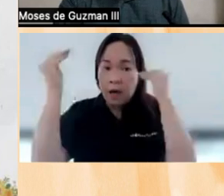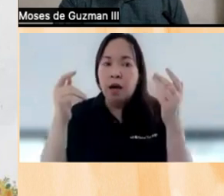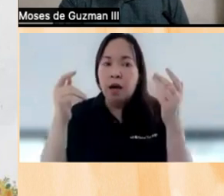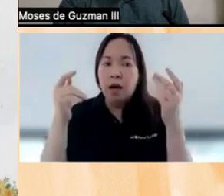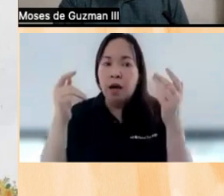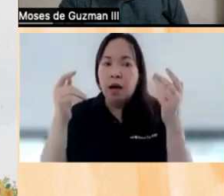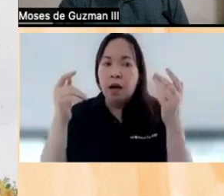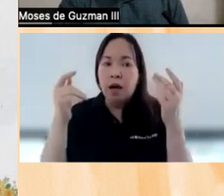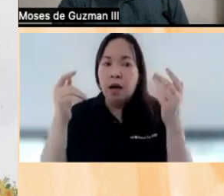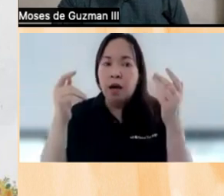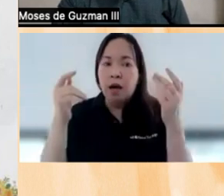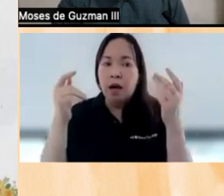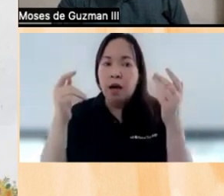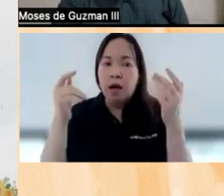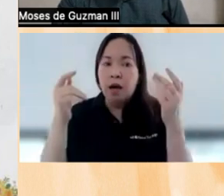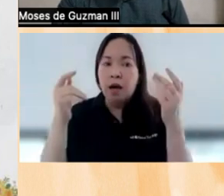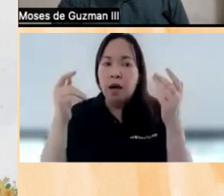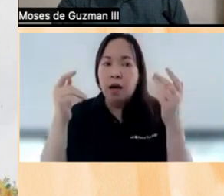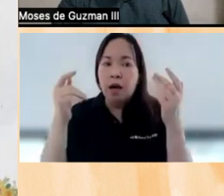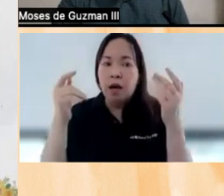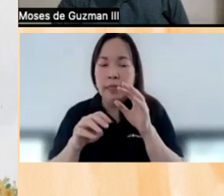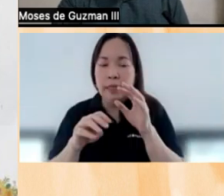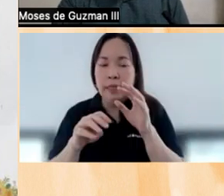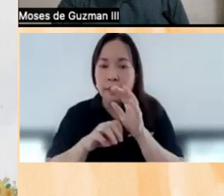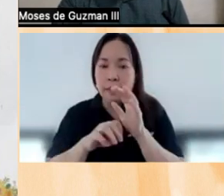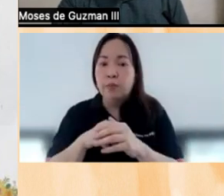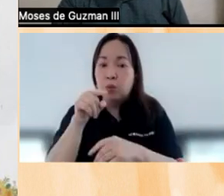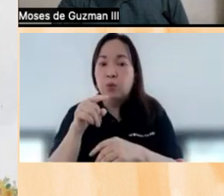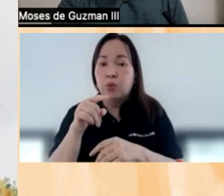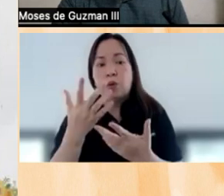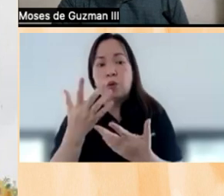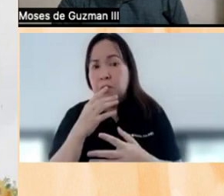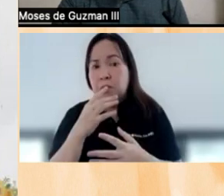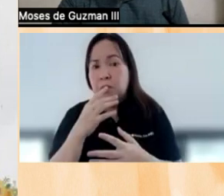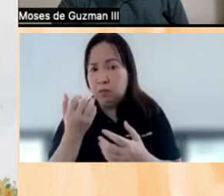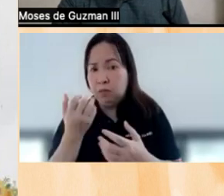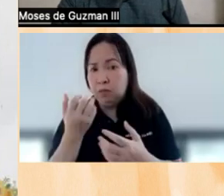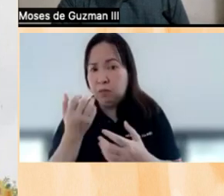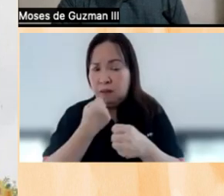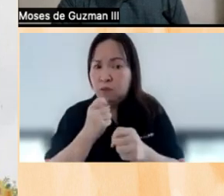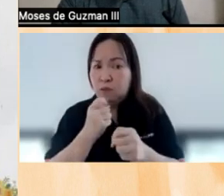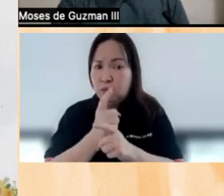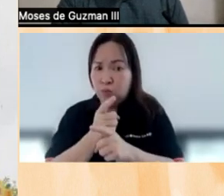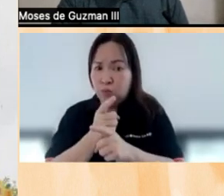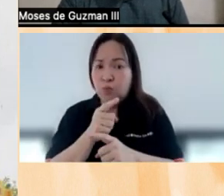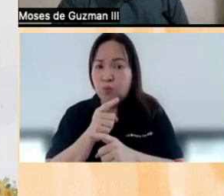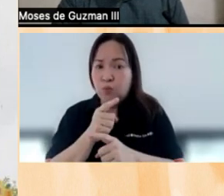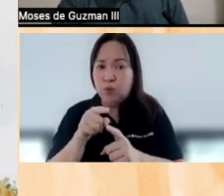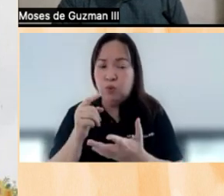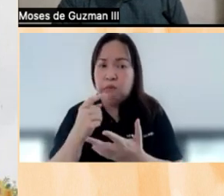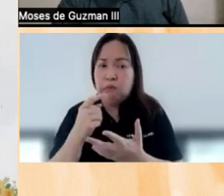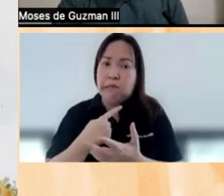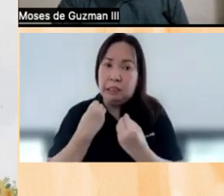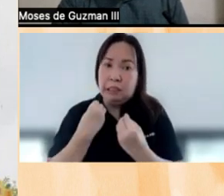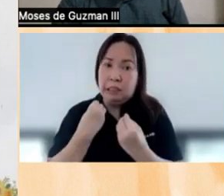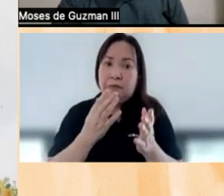pronouncement. It is important to acknowledge the despair of the young person, then give reassurance that